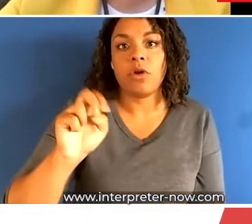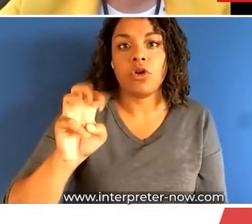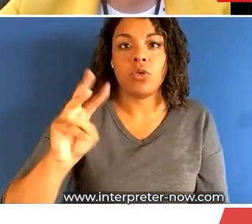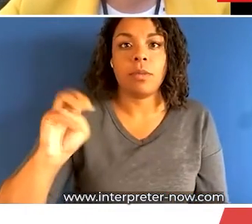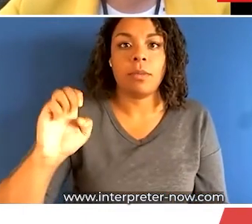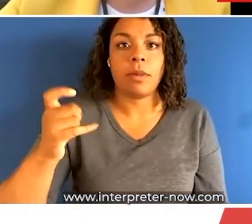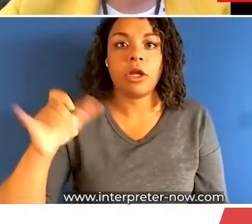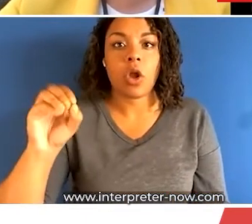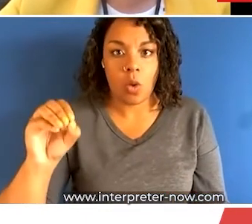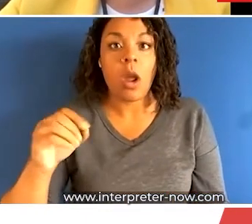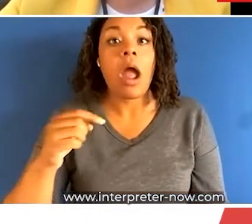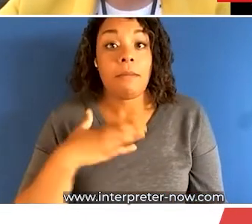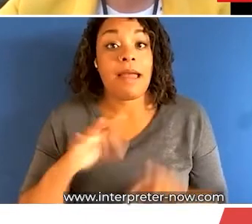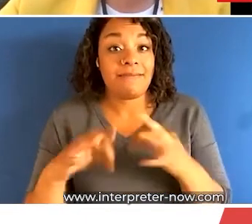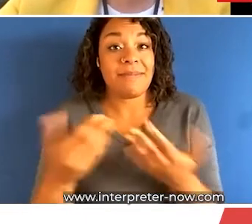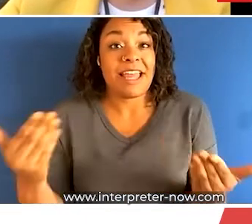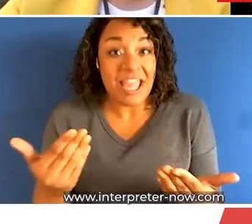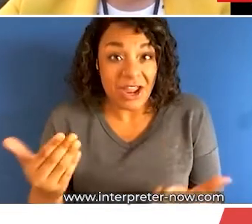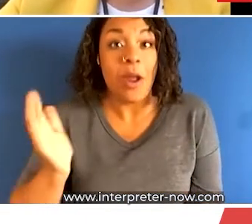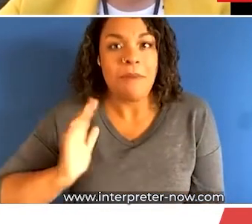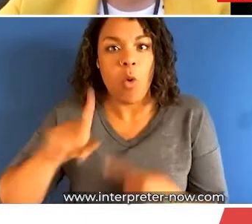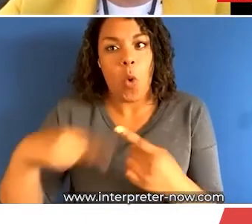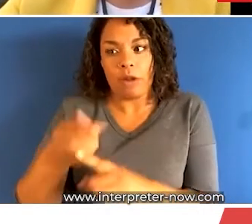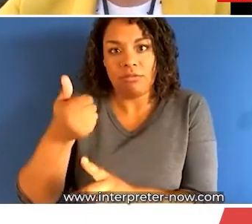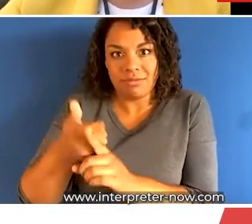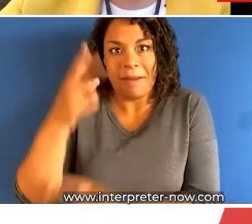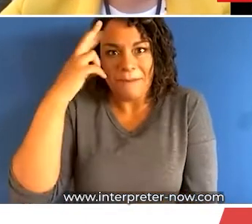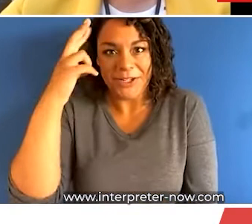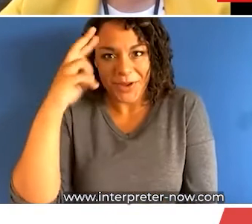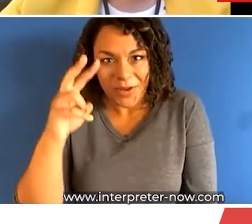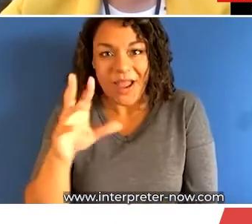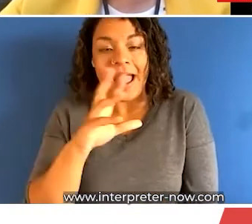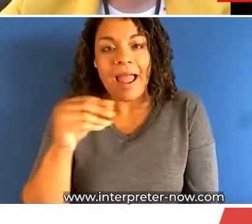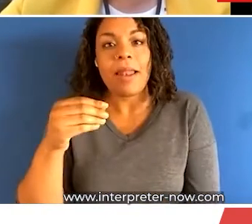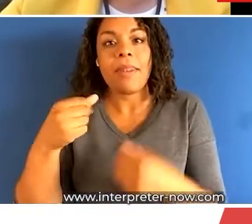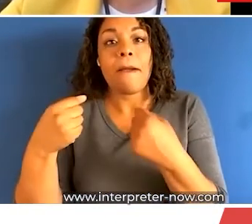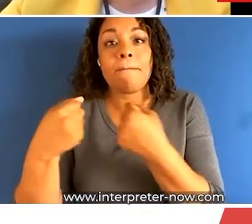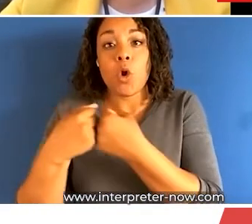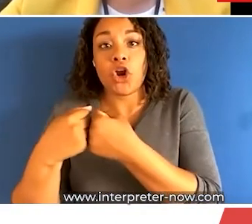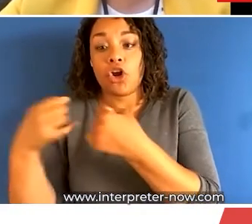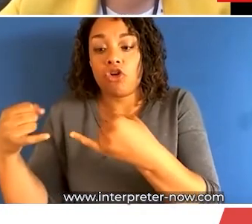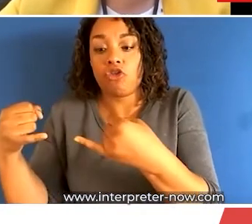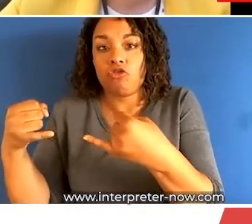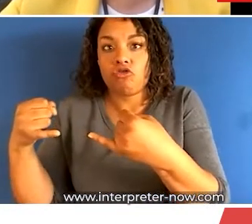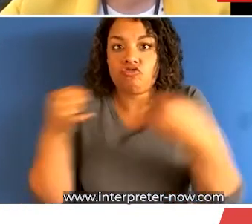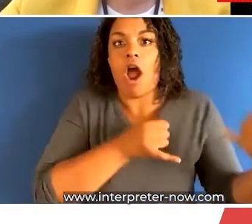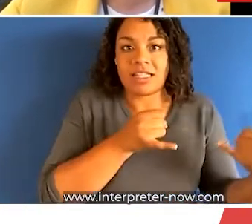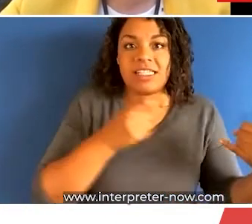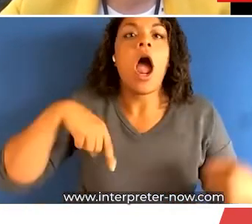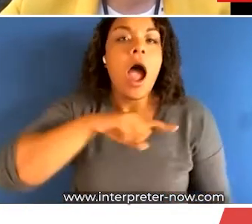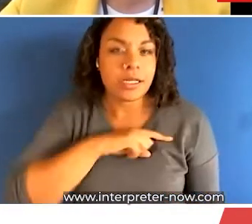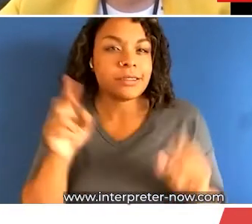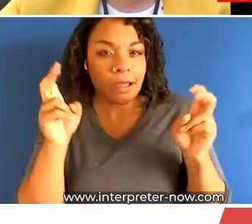family was here when it was Mexico. And technically the border crossed us. I have indigenous roots as well